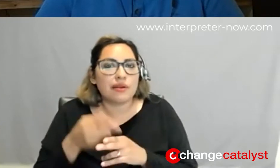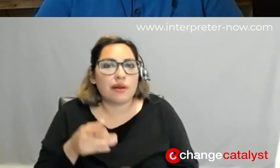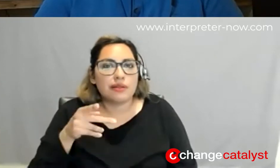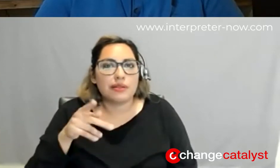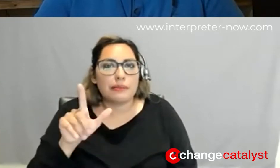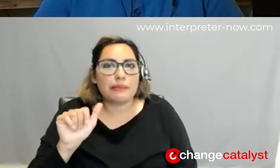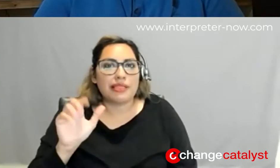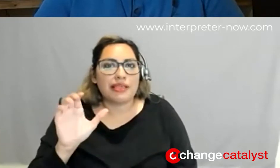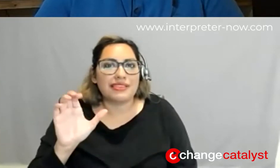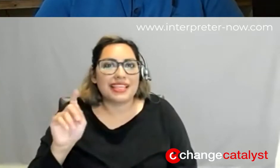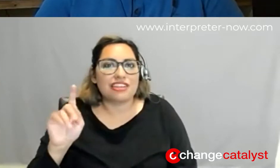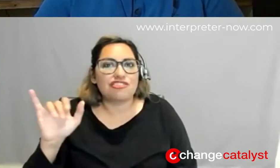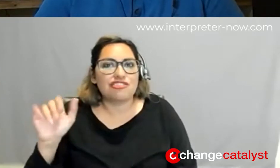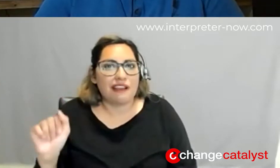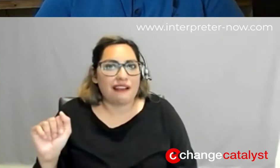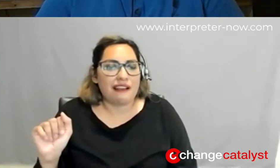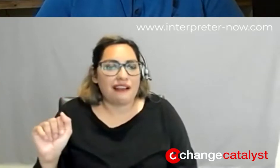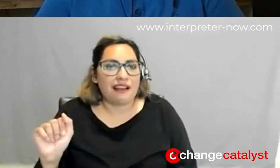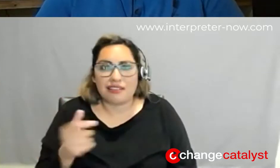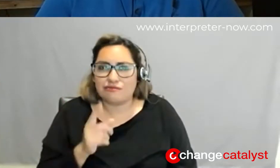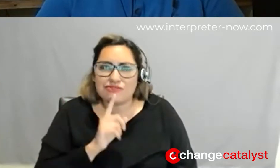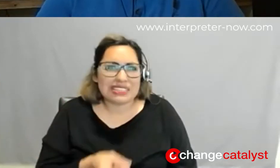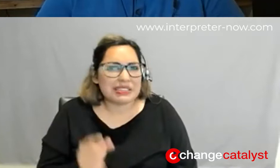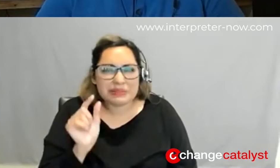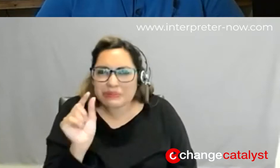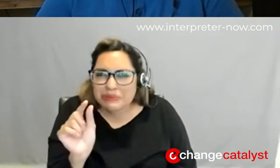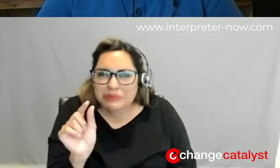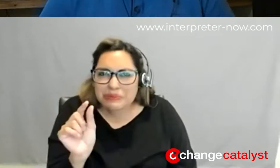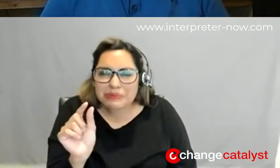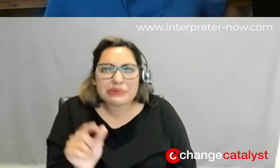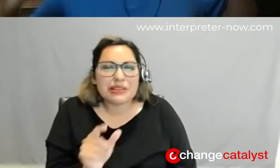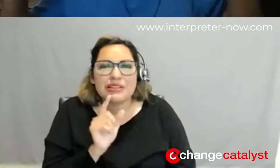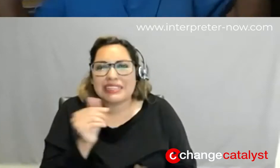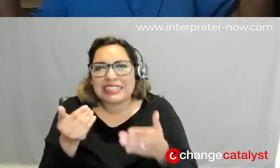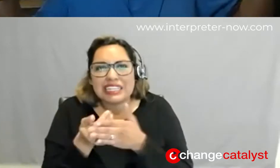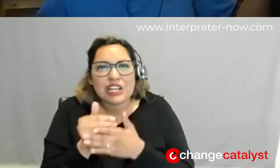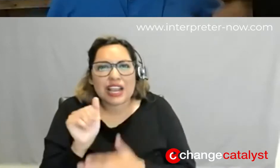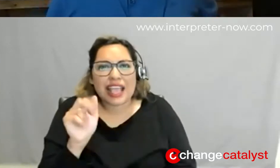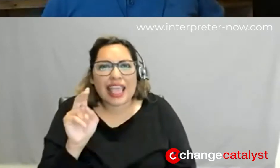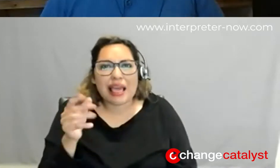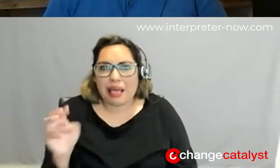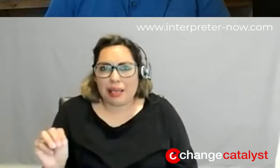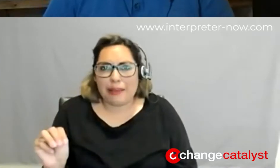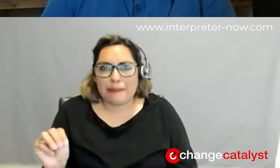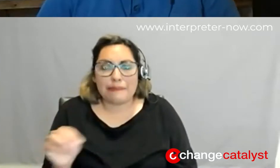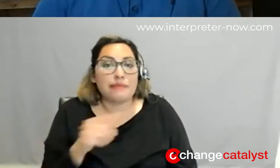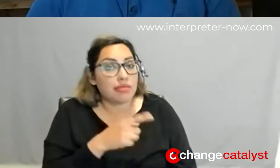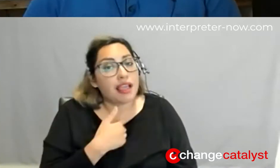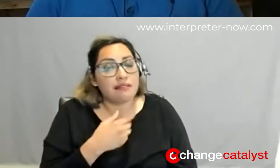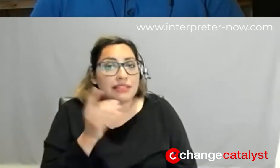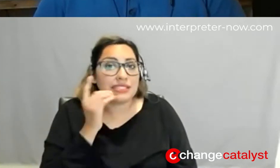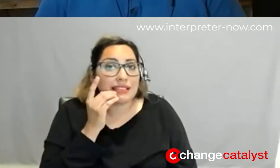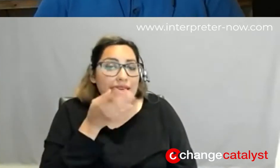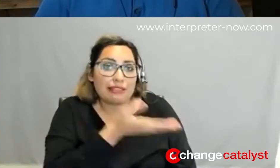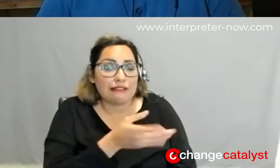which you can't even see the dot on the map. It's like at the very northern edge of Anaheim, which is Disneyland. So I grew